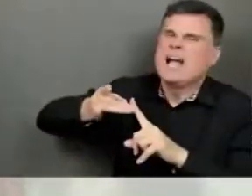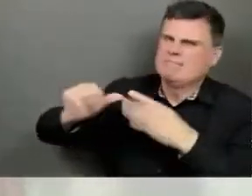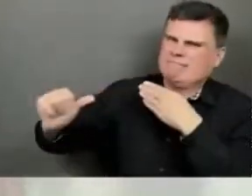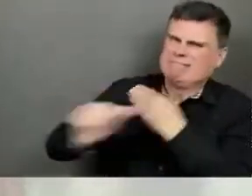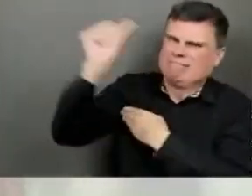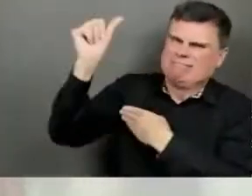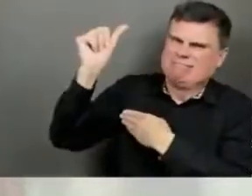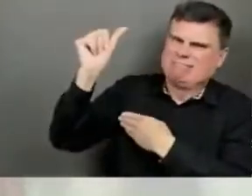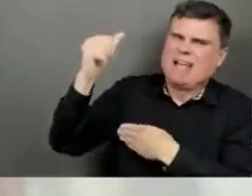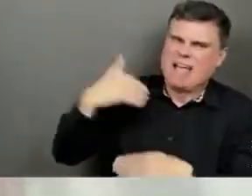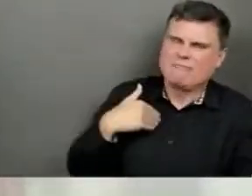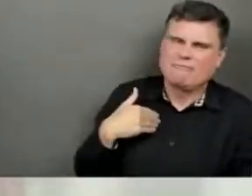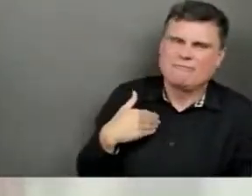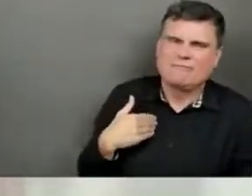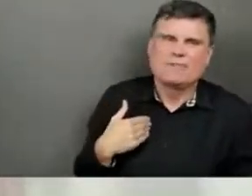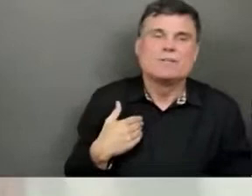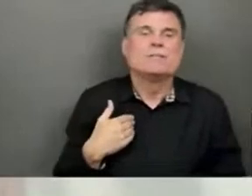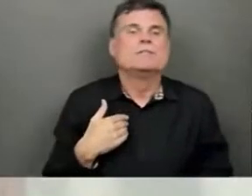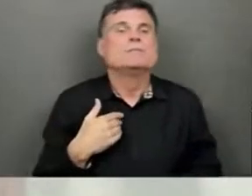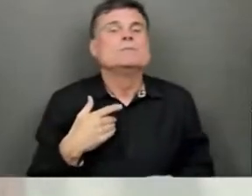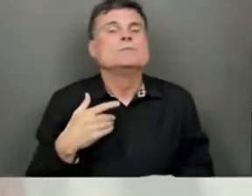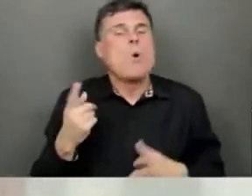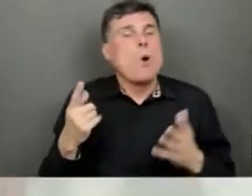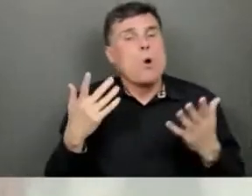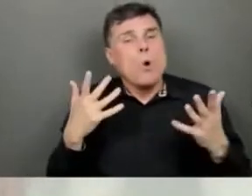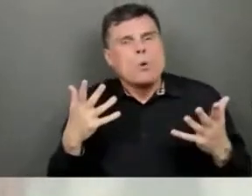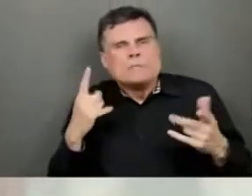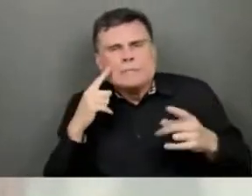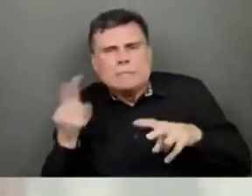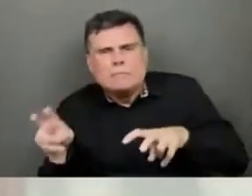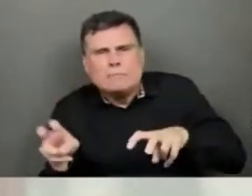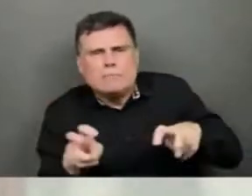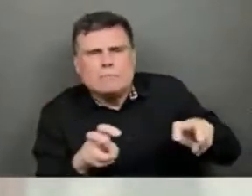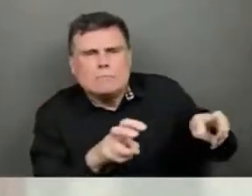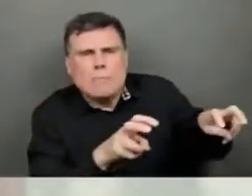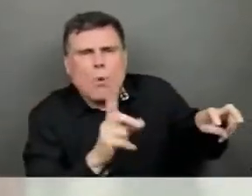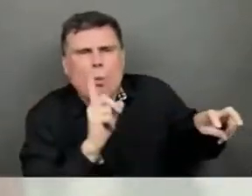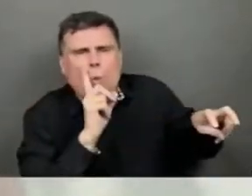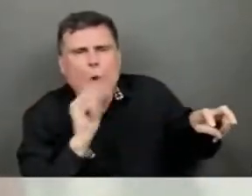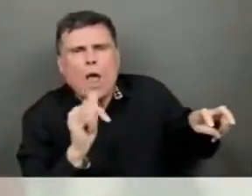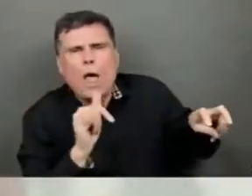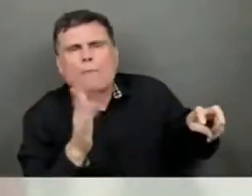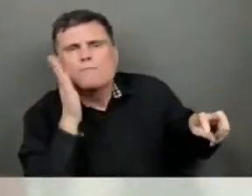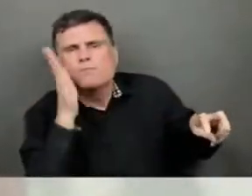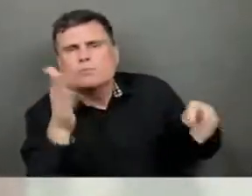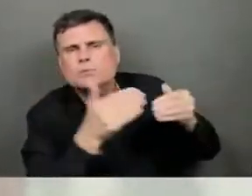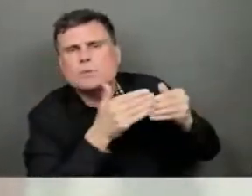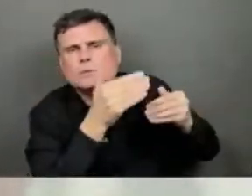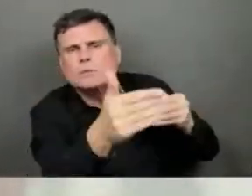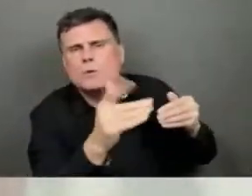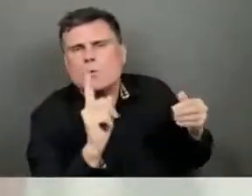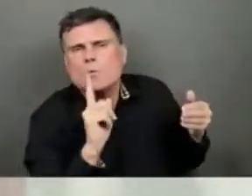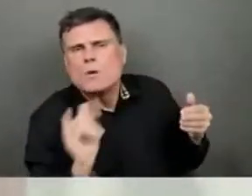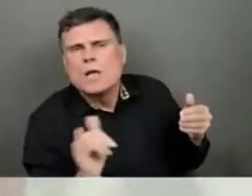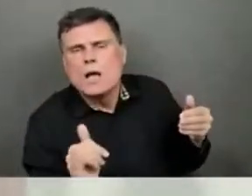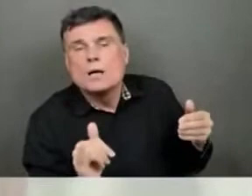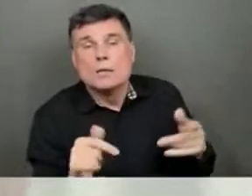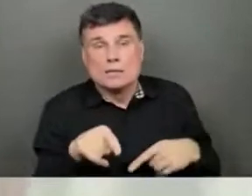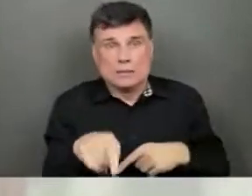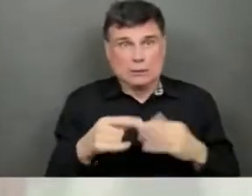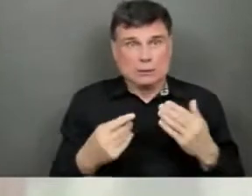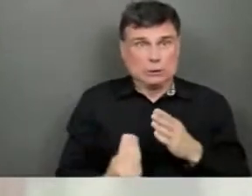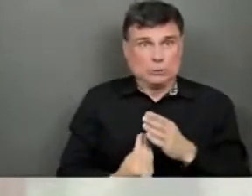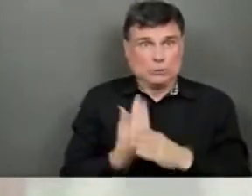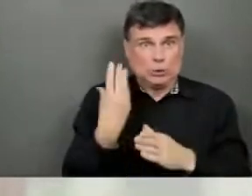we're still in the transition where there's much that we don't yet know. That's what the spring booster is. We know that there are some people who